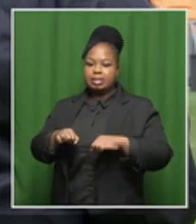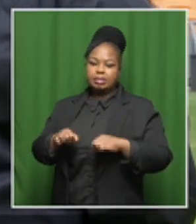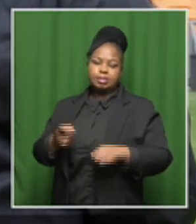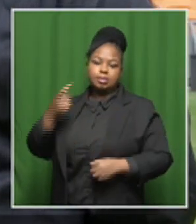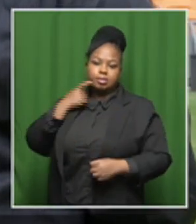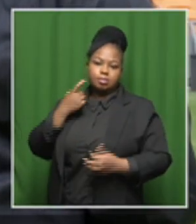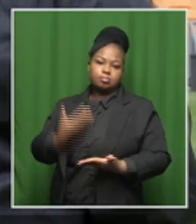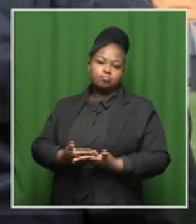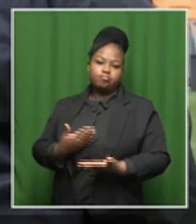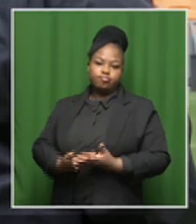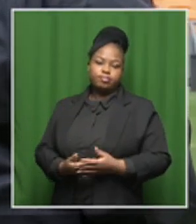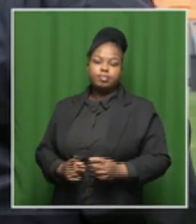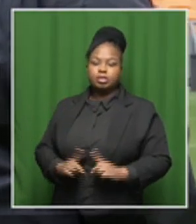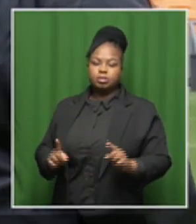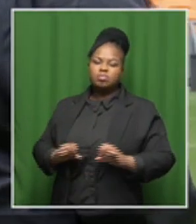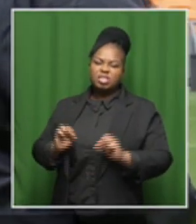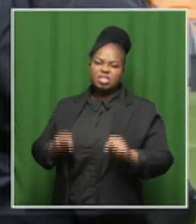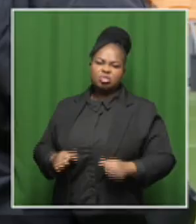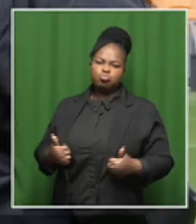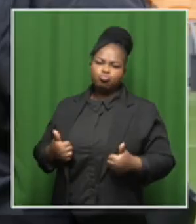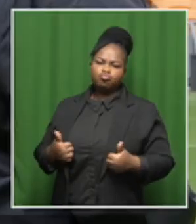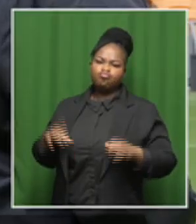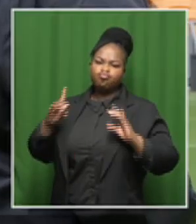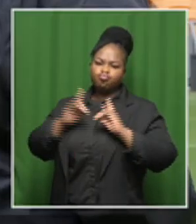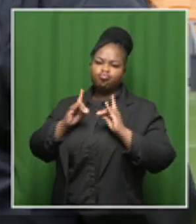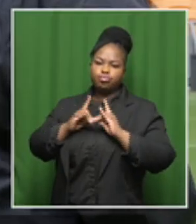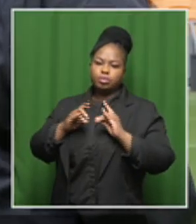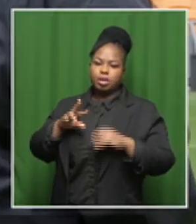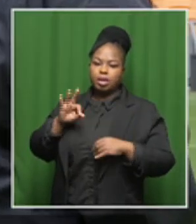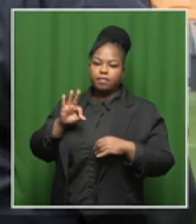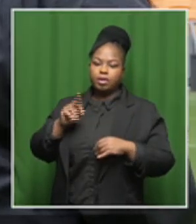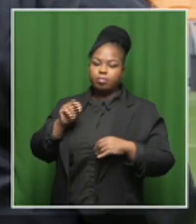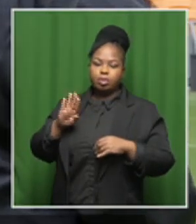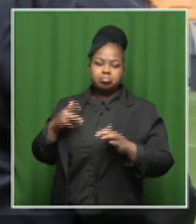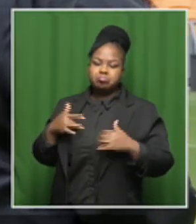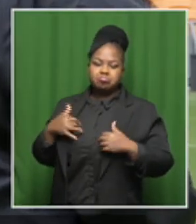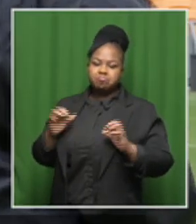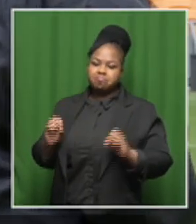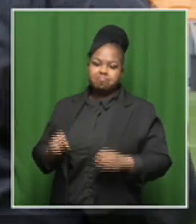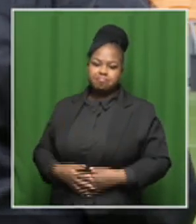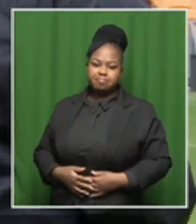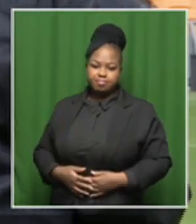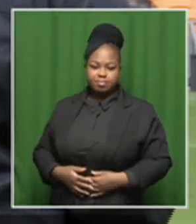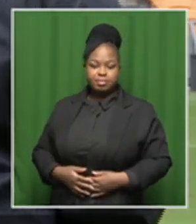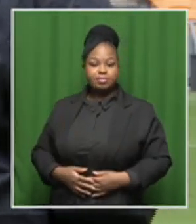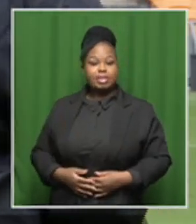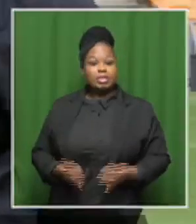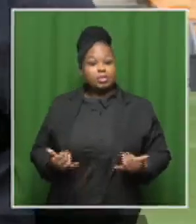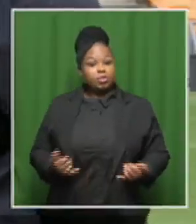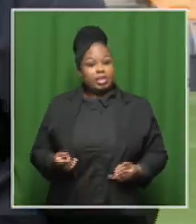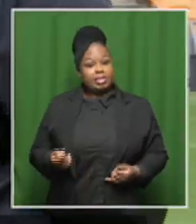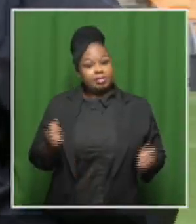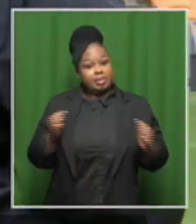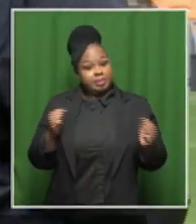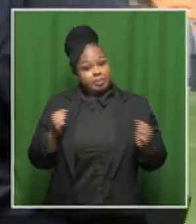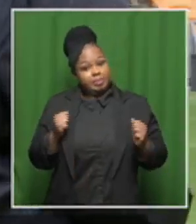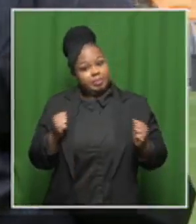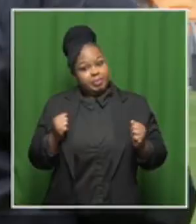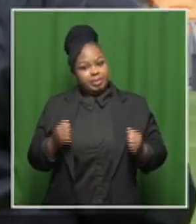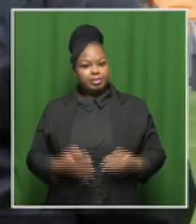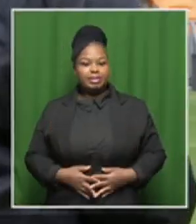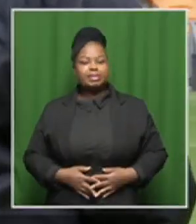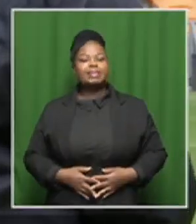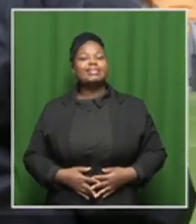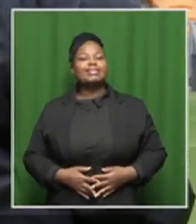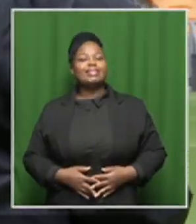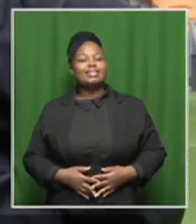But a very good drainage system at the FNB Stadium, so I'm not concerned about that. Okay, it's quite chilly today. I mean, both of us are a little shaking in our